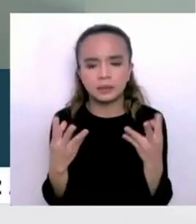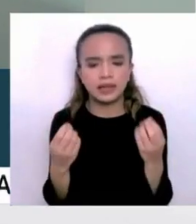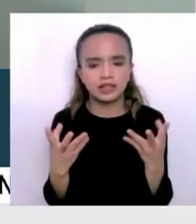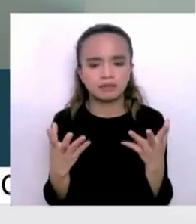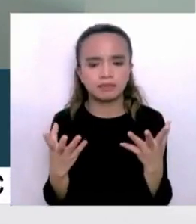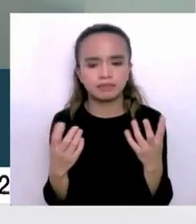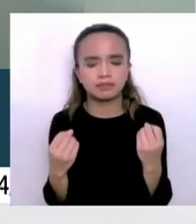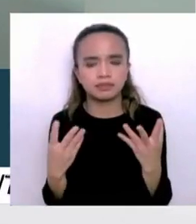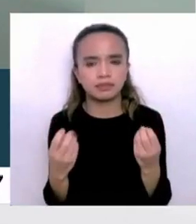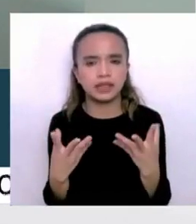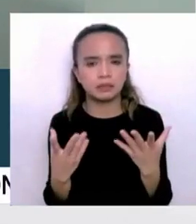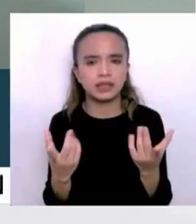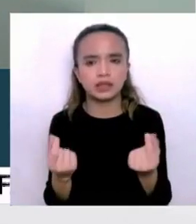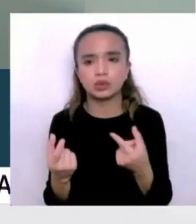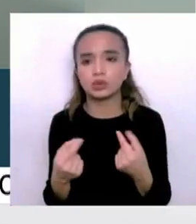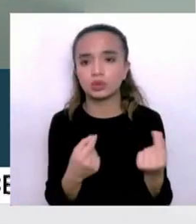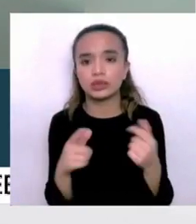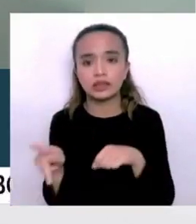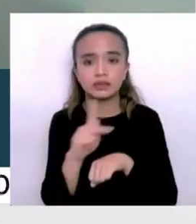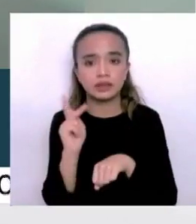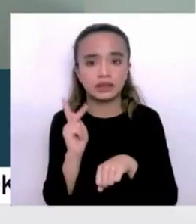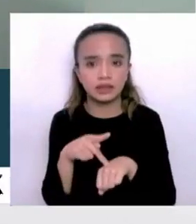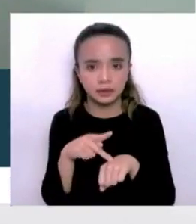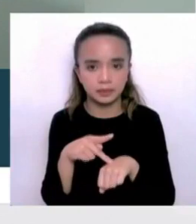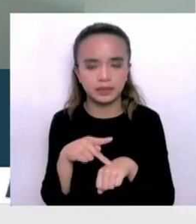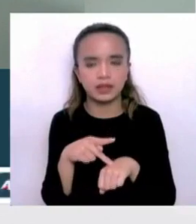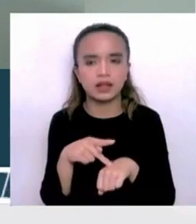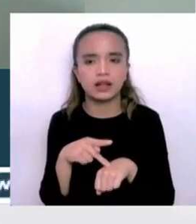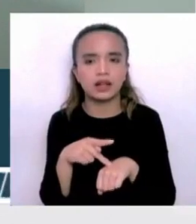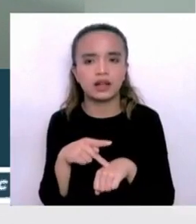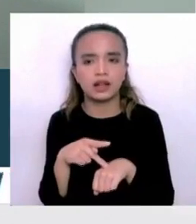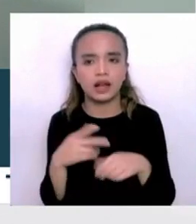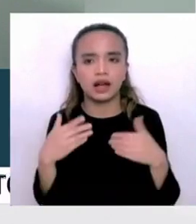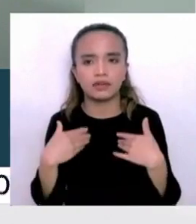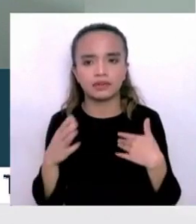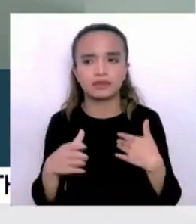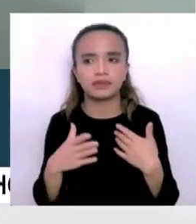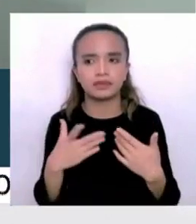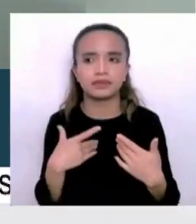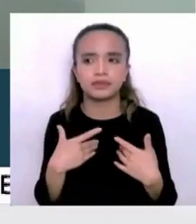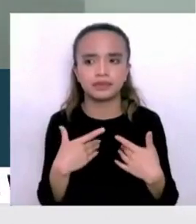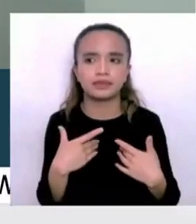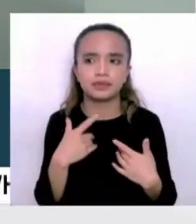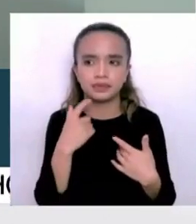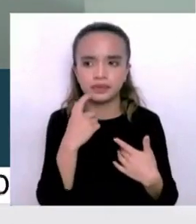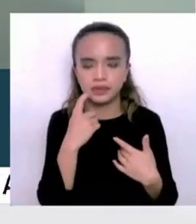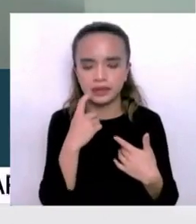a lot of things we do in the Philippines also causes contributes to climate change.